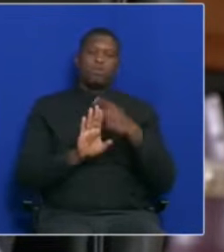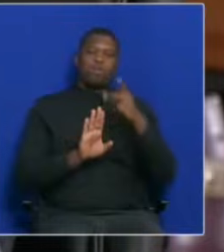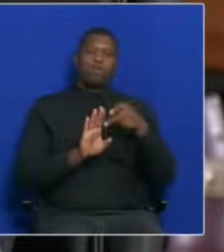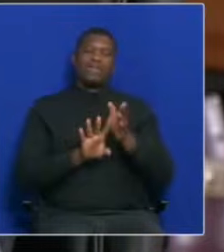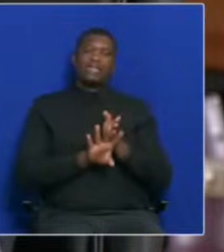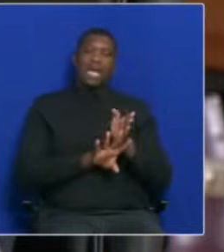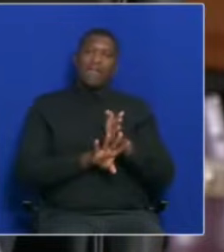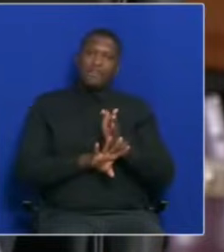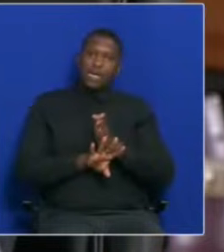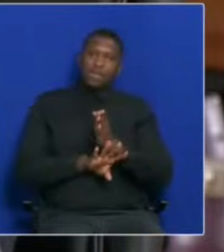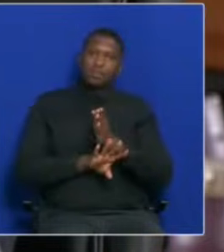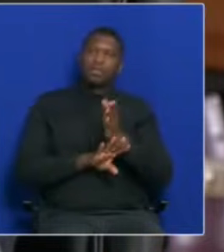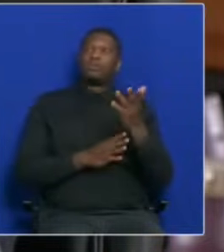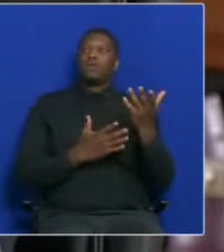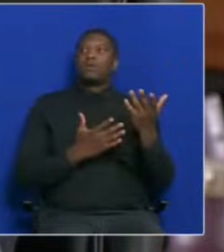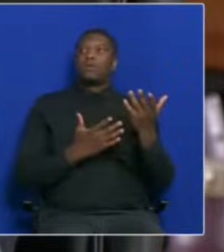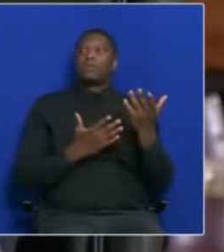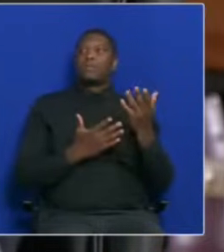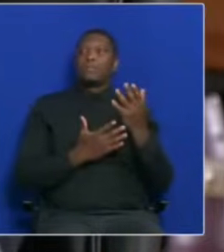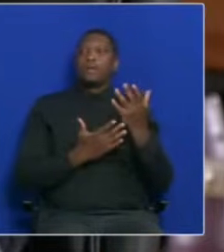statement, as we're made to understand.